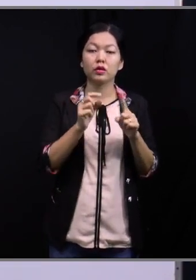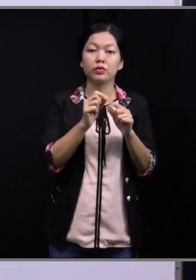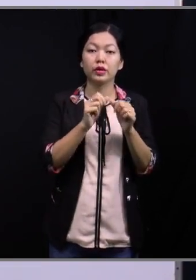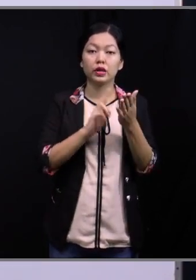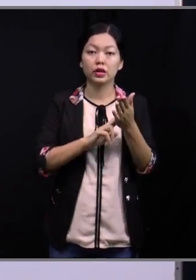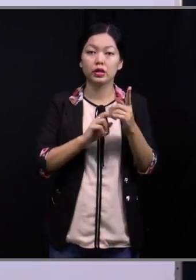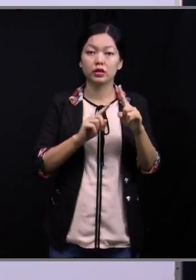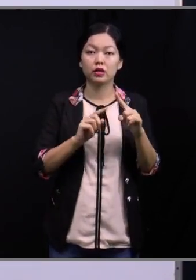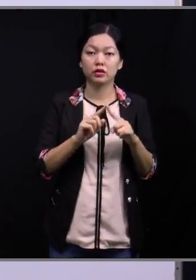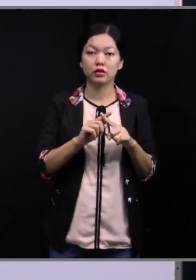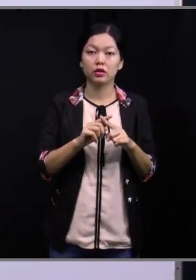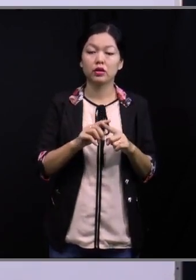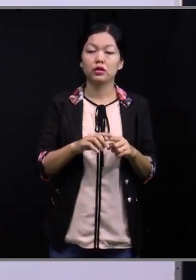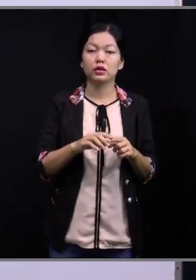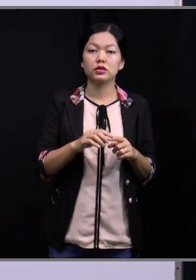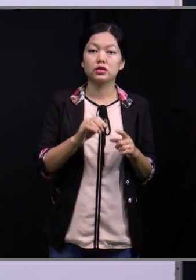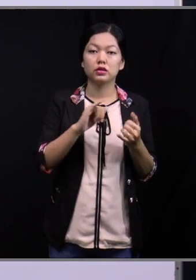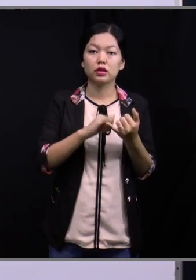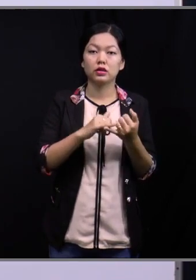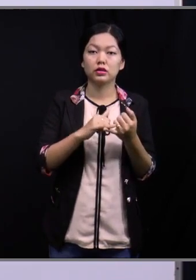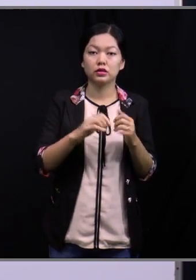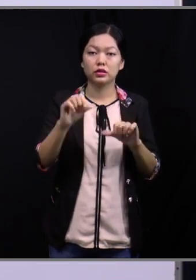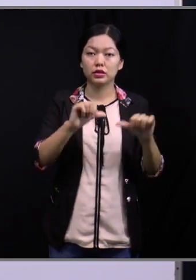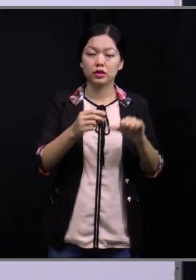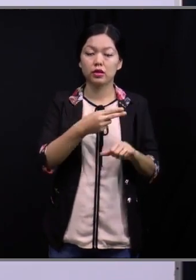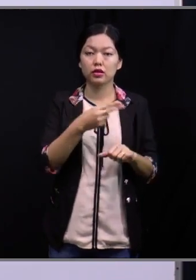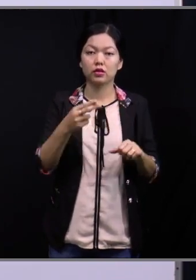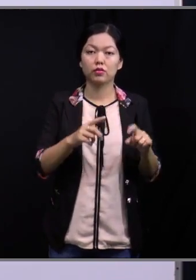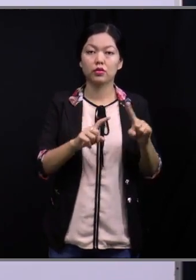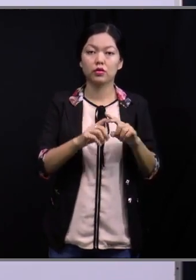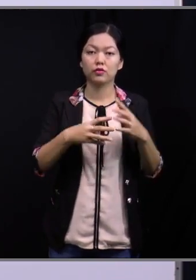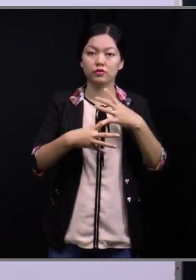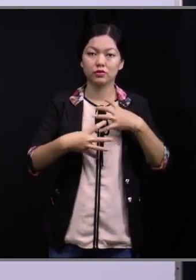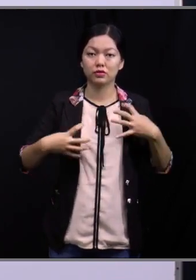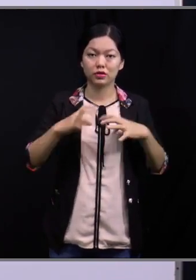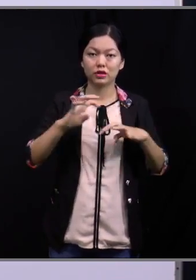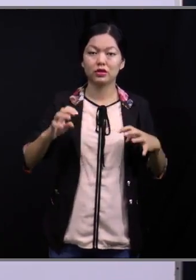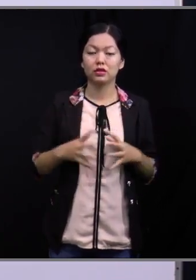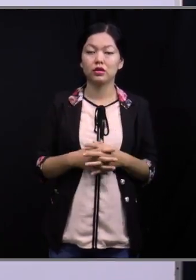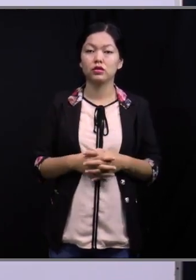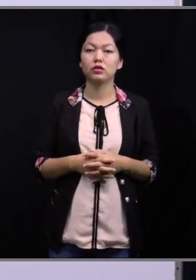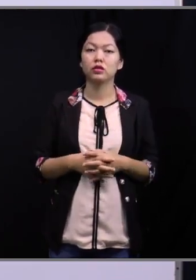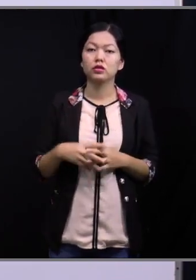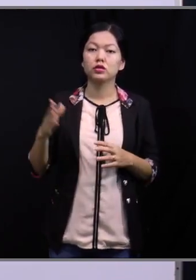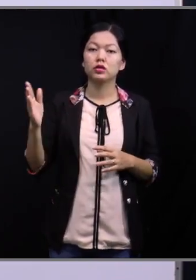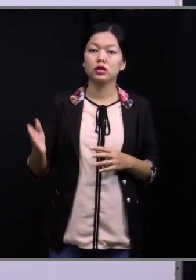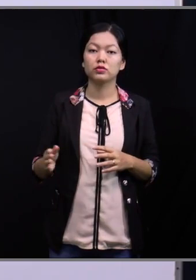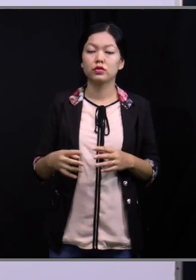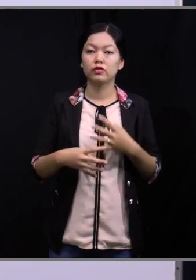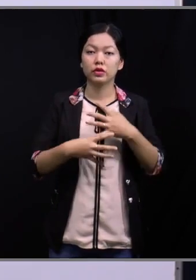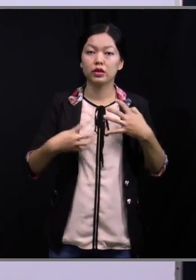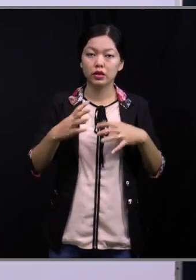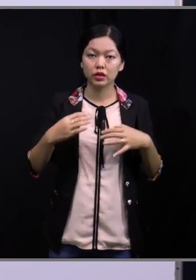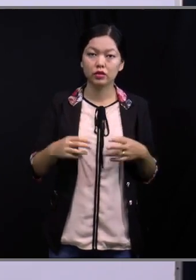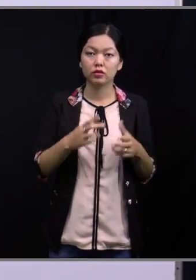lion, Panthera tigris, the scientific name of tiger. So these are certain examples of species, and as we have discussed in